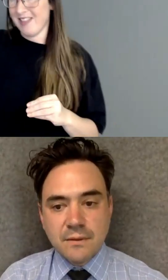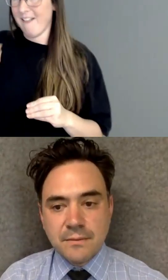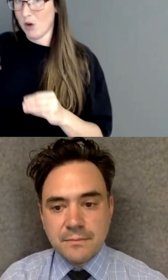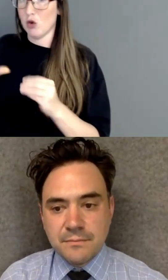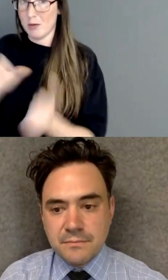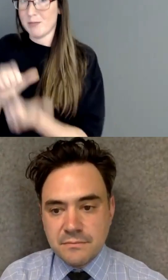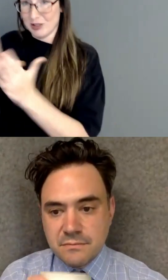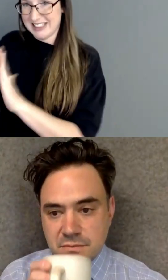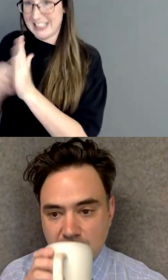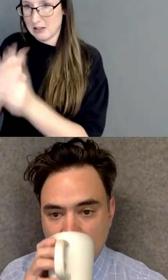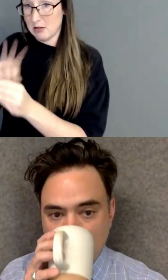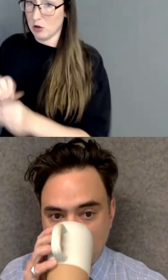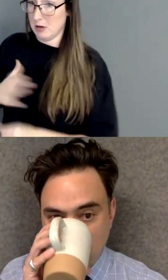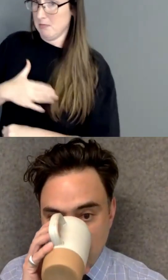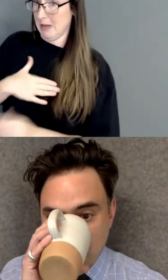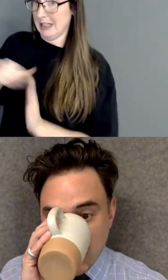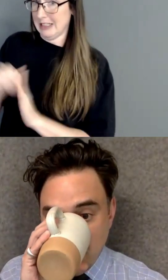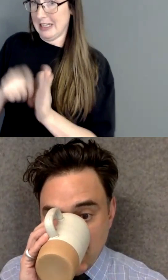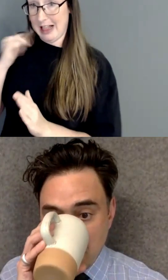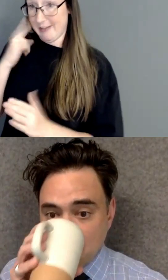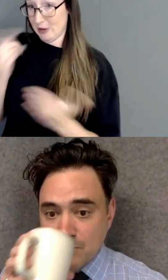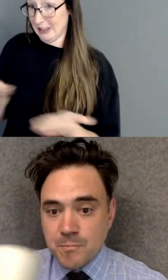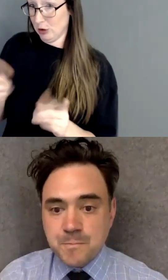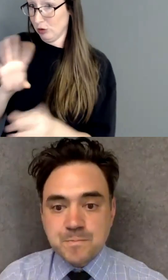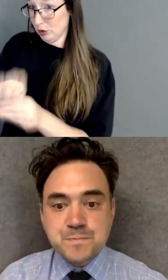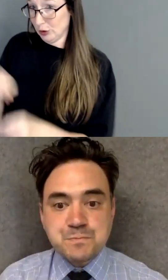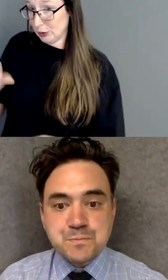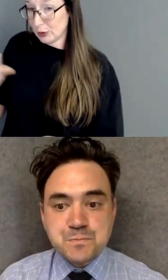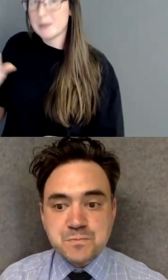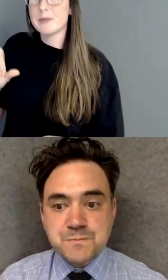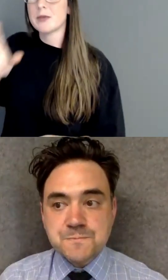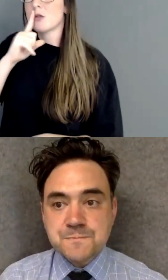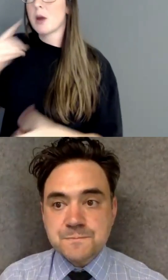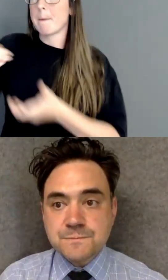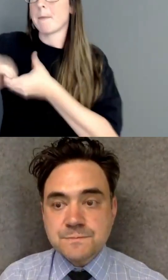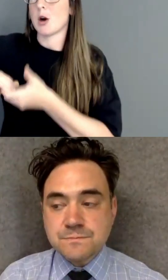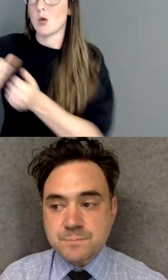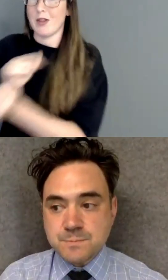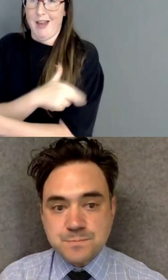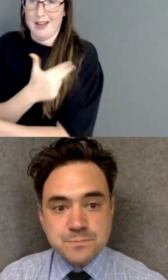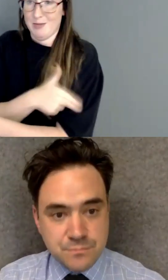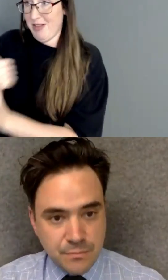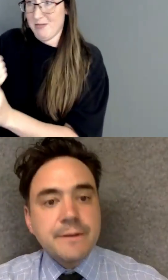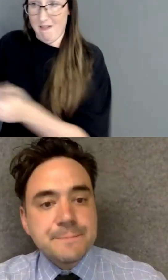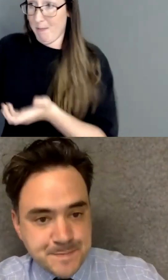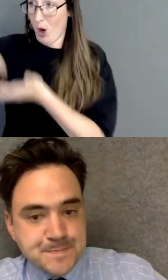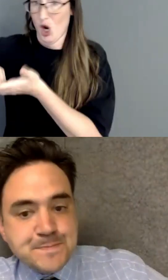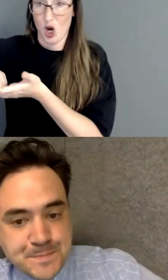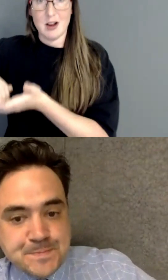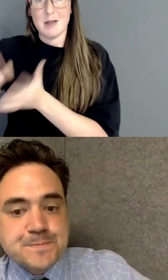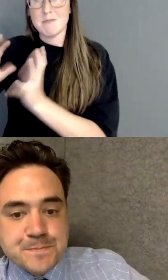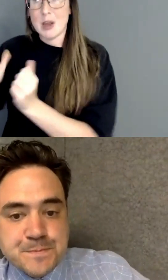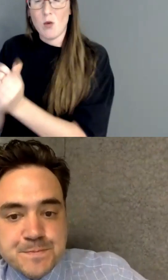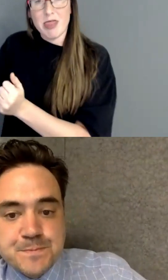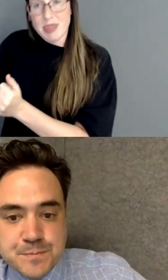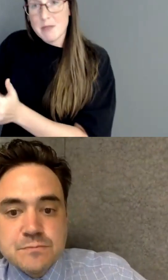states have taken, including mine here in California, is going and partnering with the hospitals themselves and speaking to them about